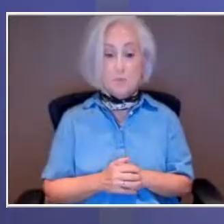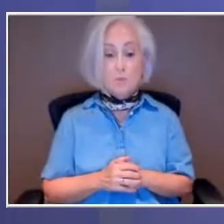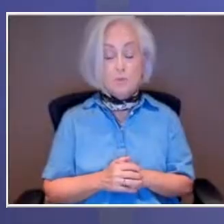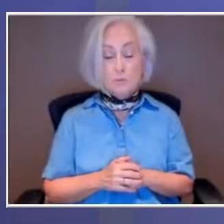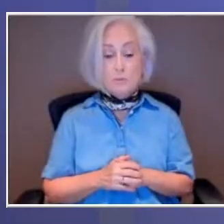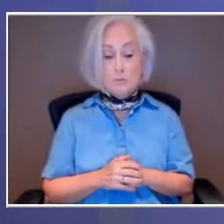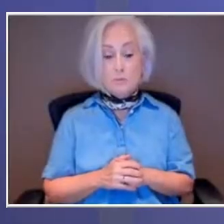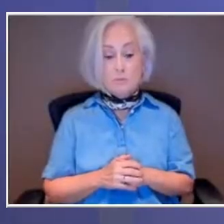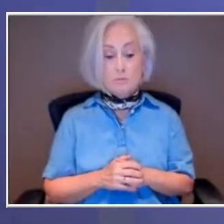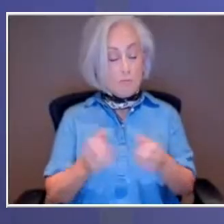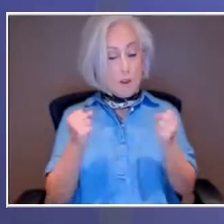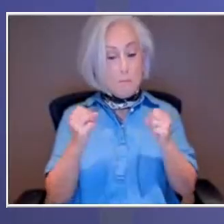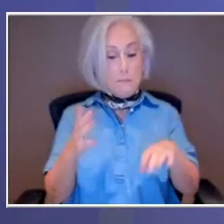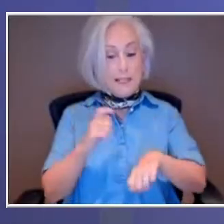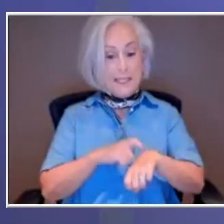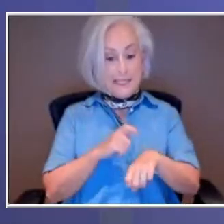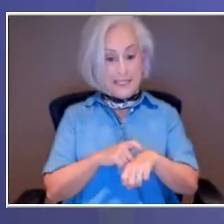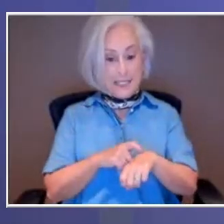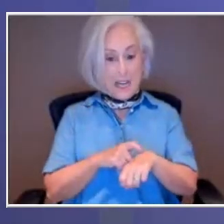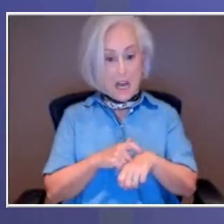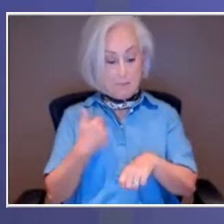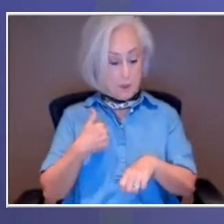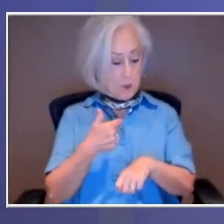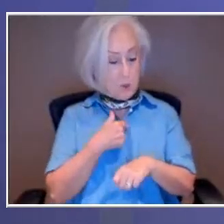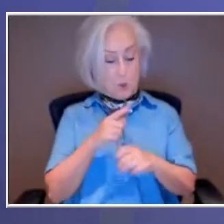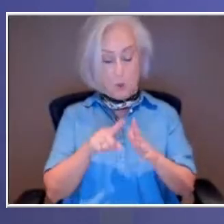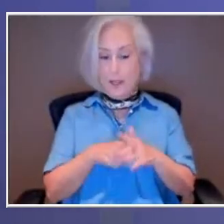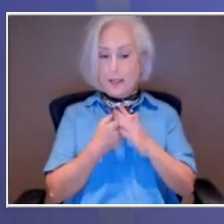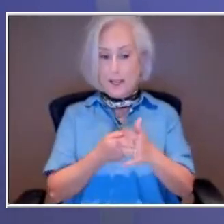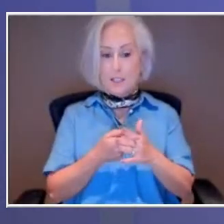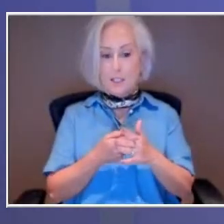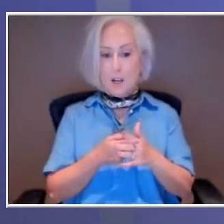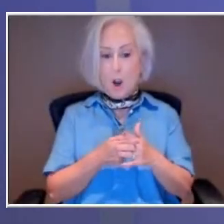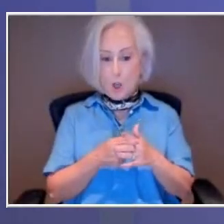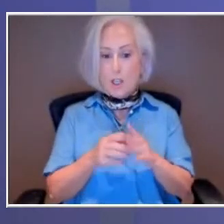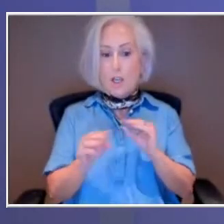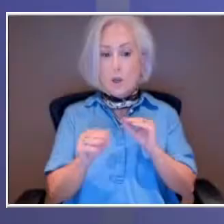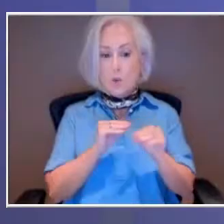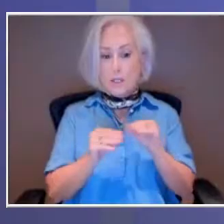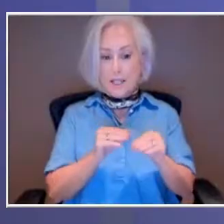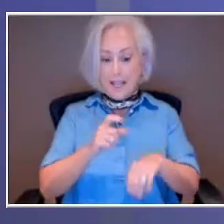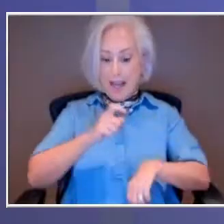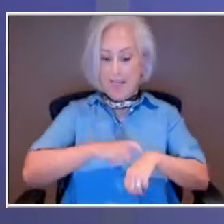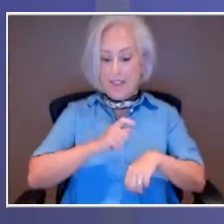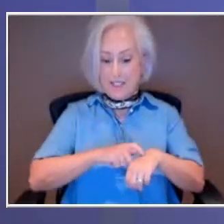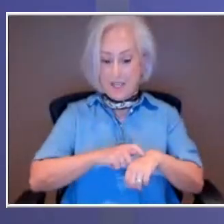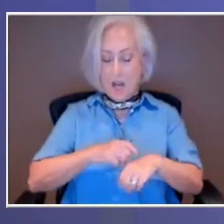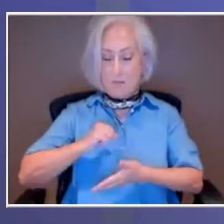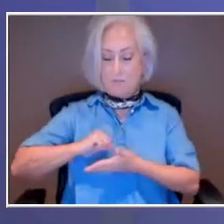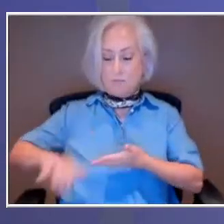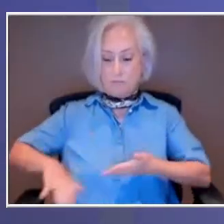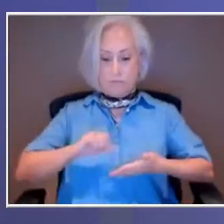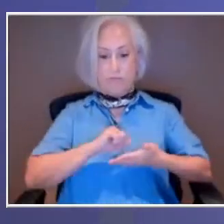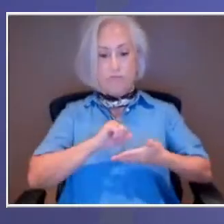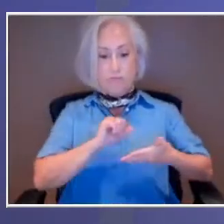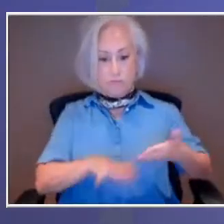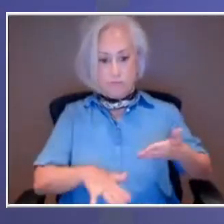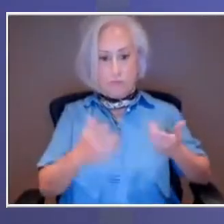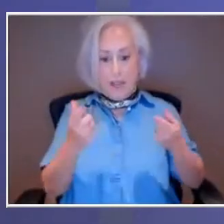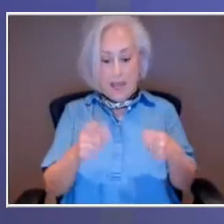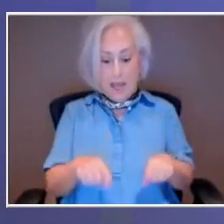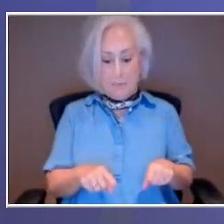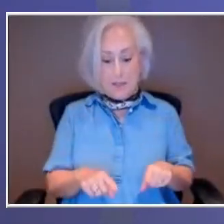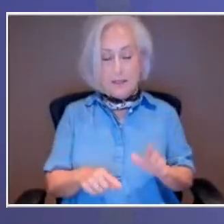In many cases, we can start our reconstruction at the time of mastectomy, and oftentimes that means putting in a